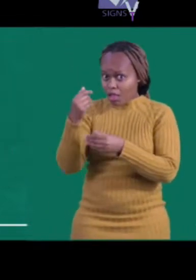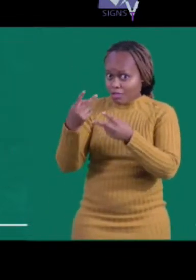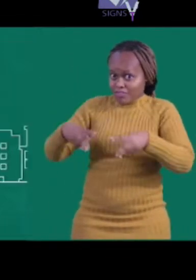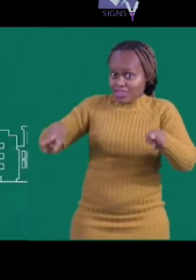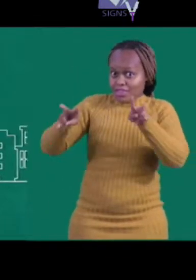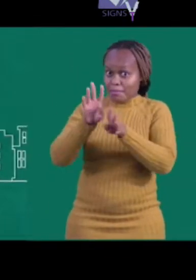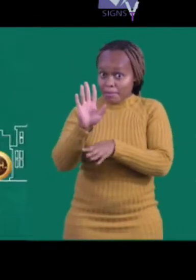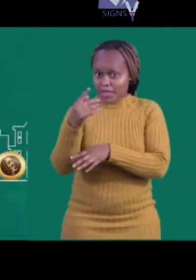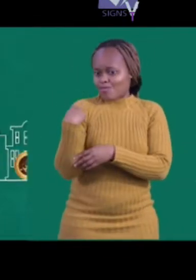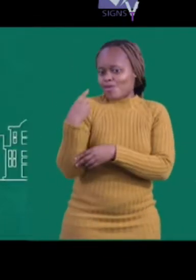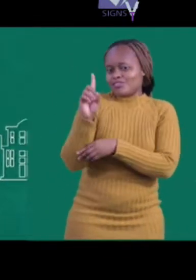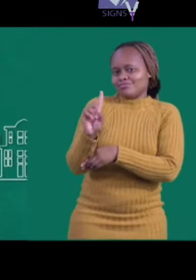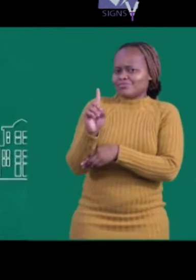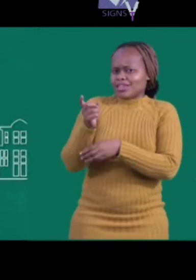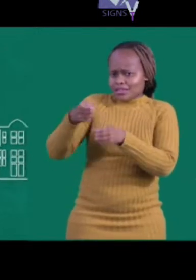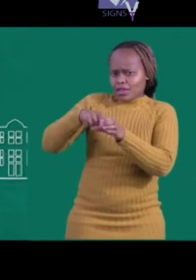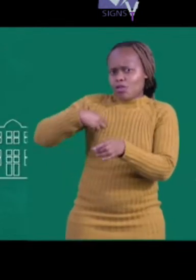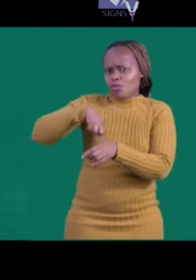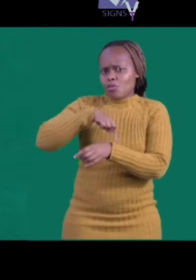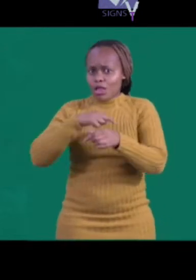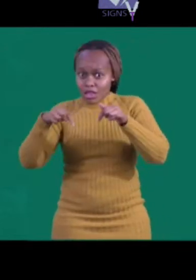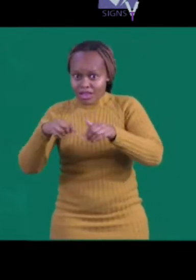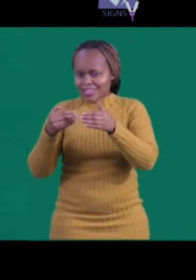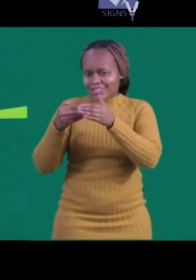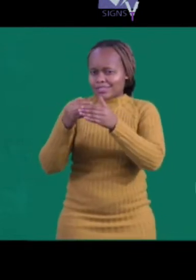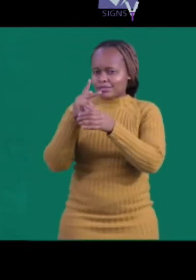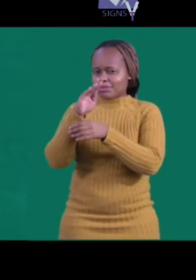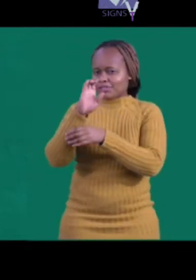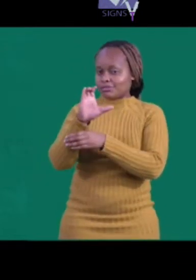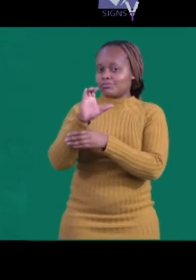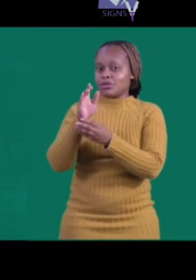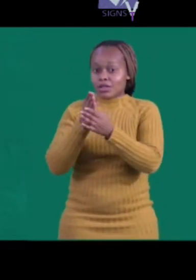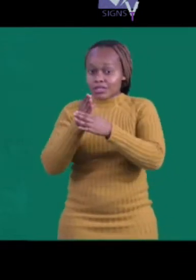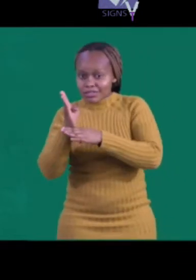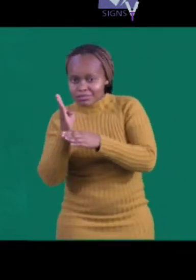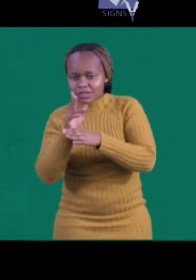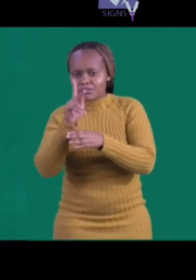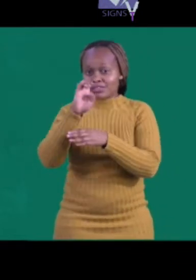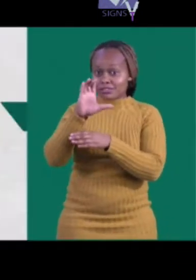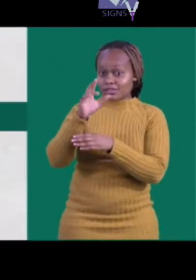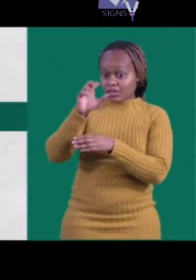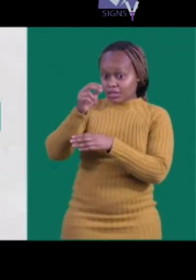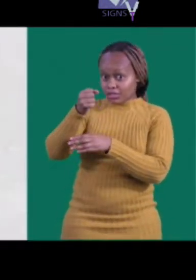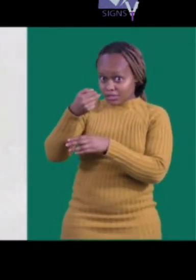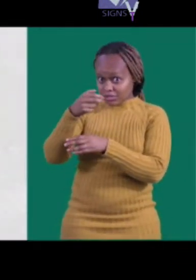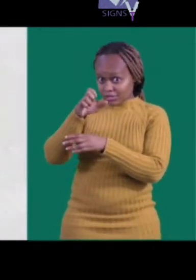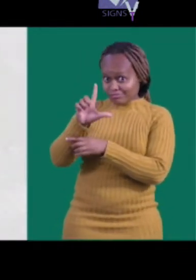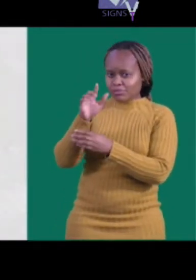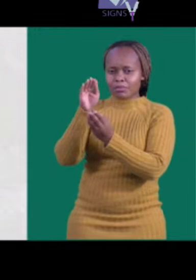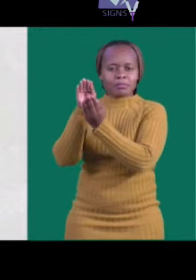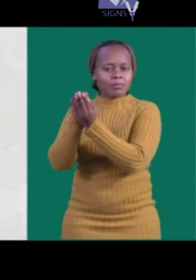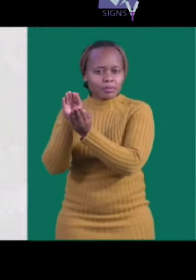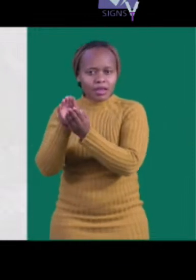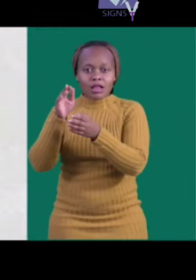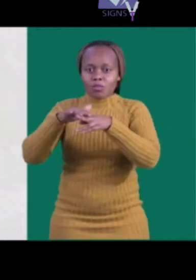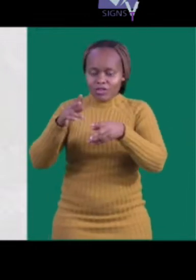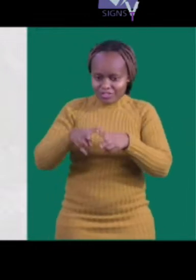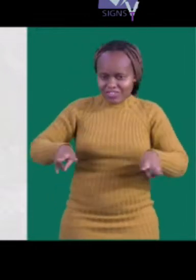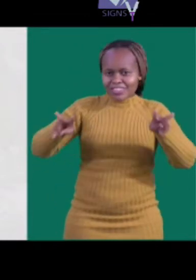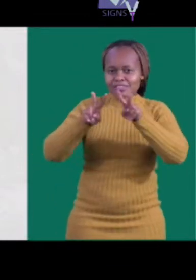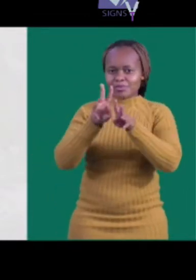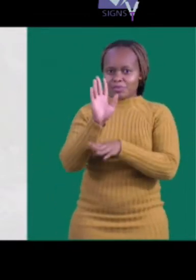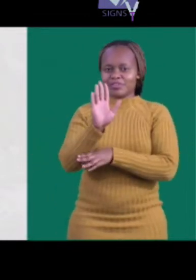more, because your values come first. Join us today at your nearest KCB branch. KCB Sahel